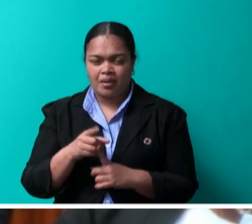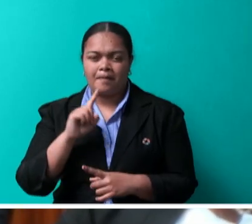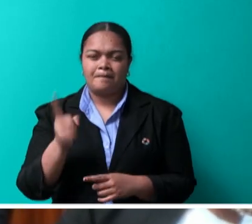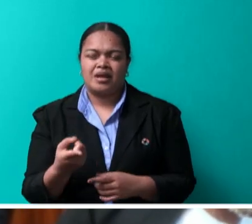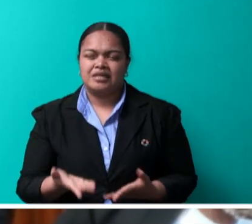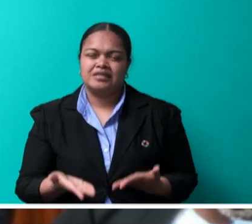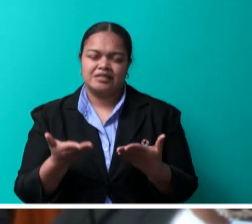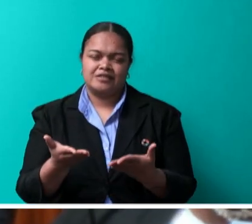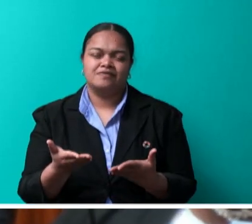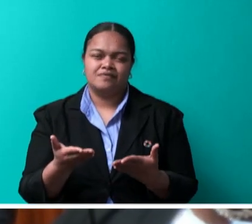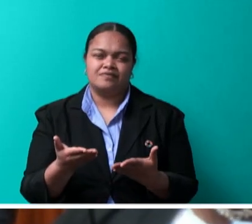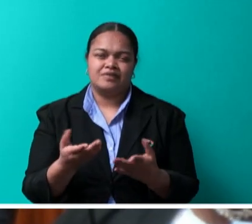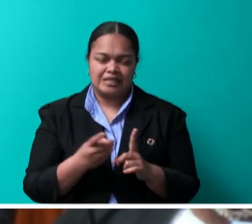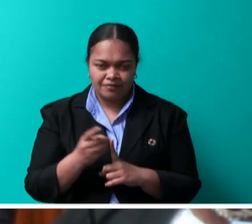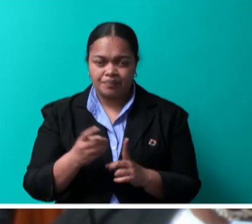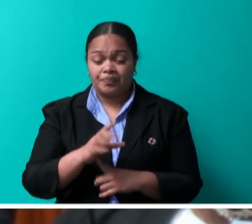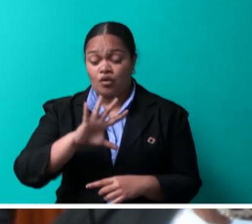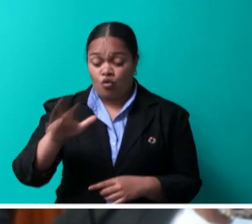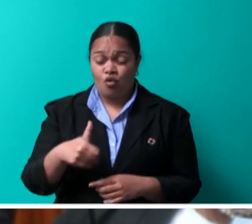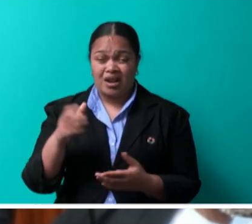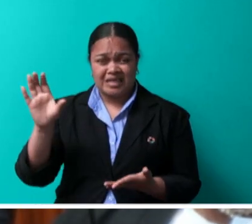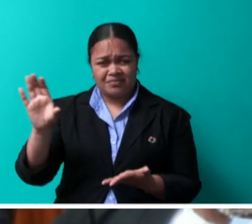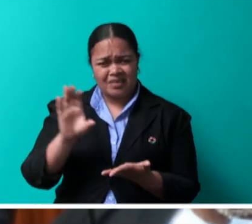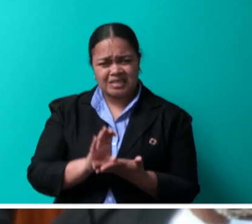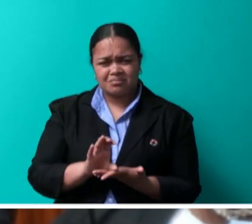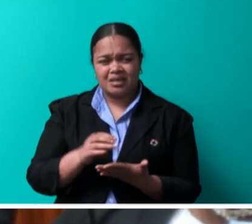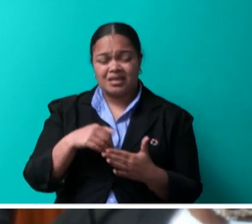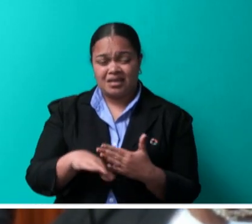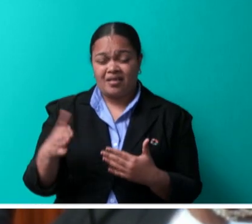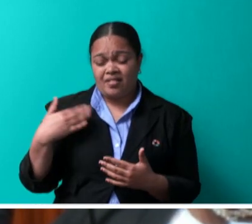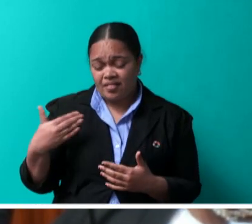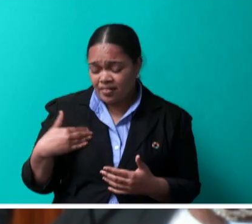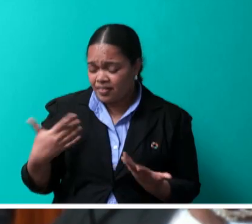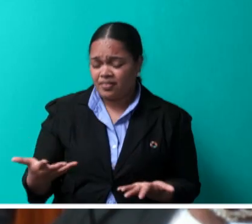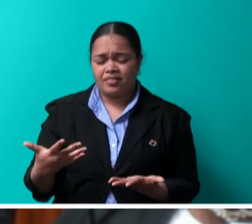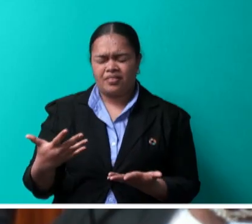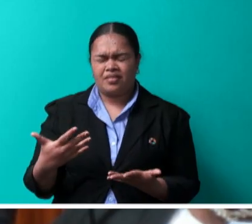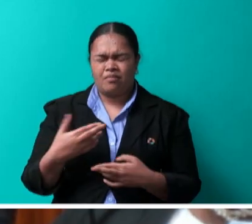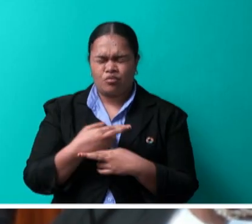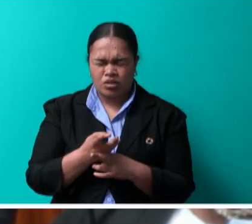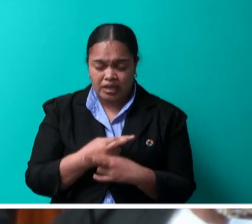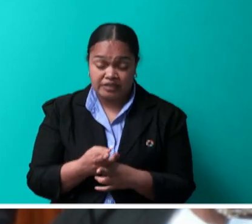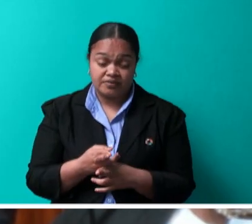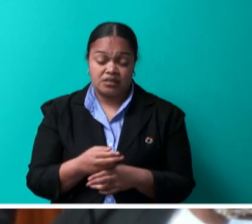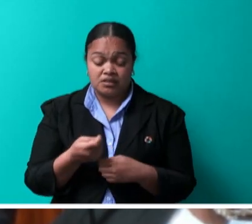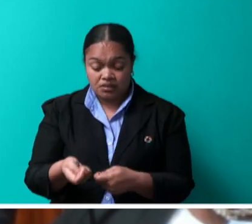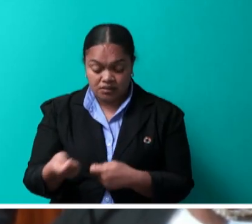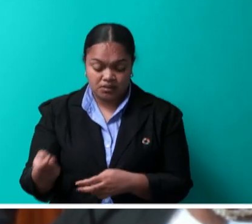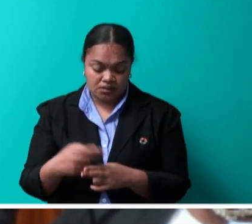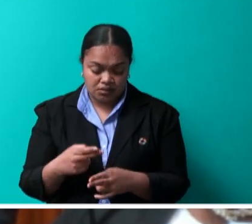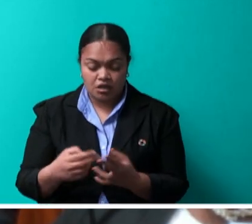of development. And every investment in health strengthens education, productivity, economic